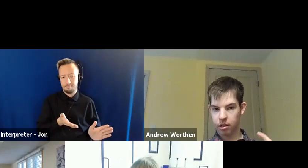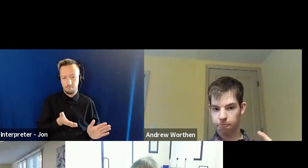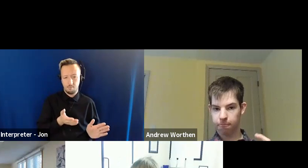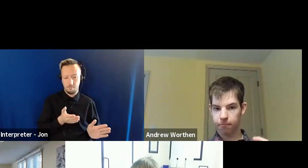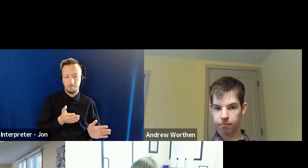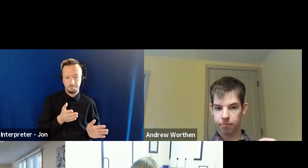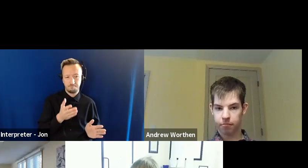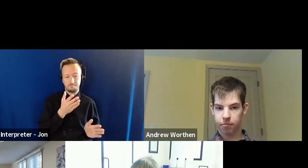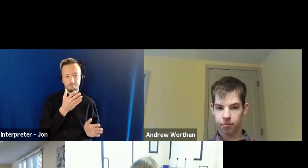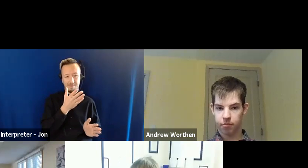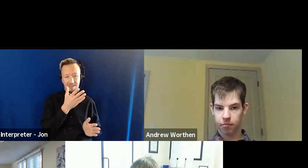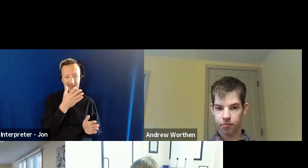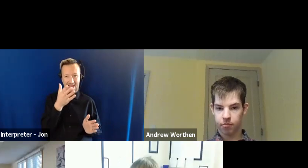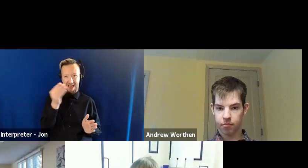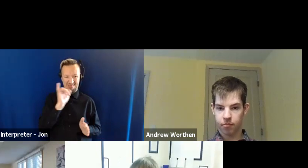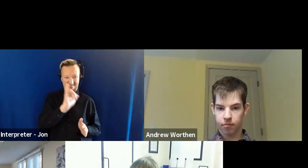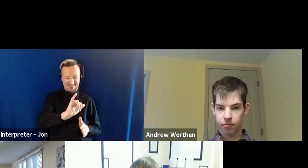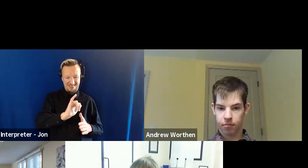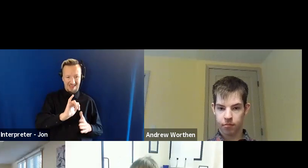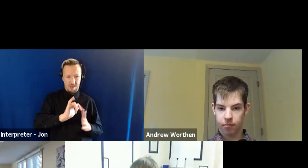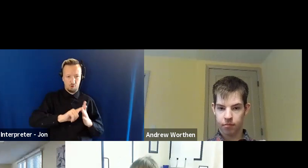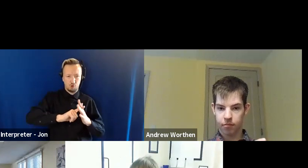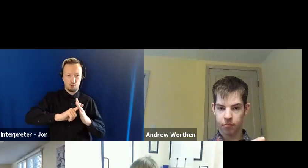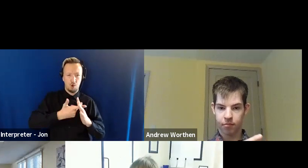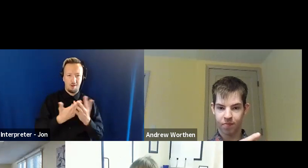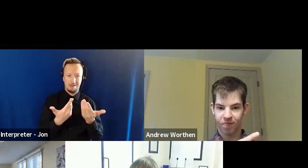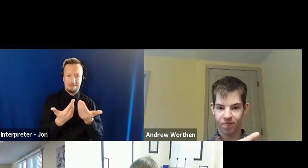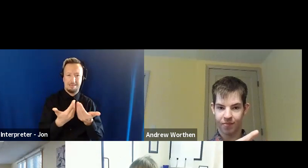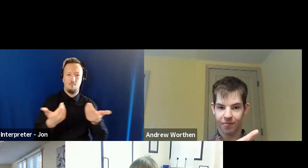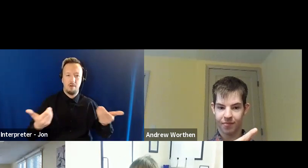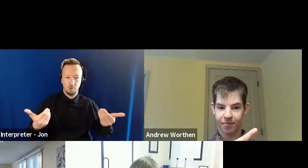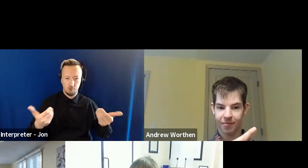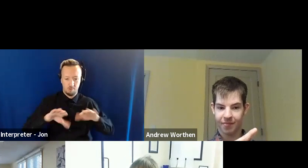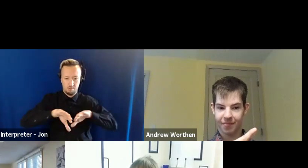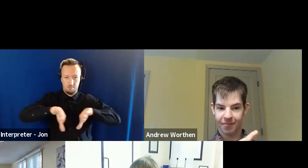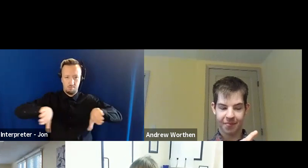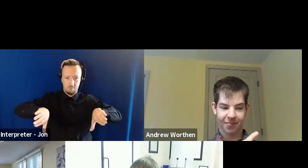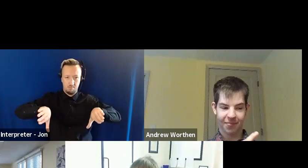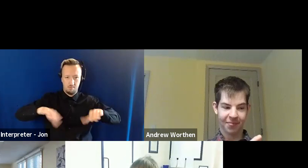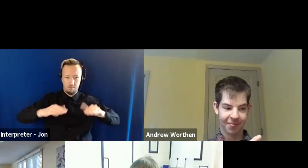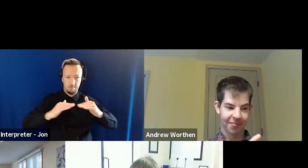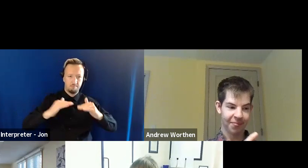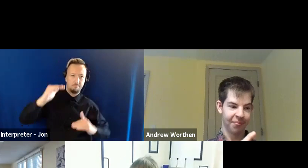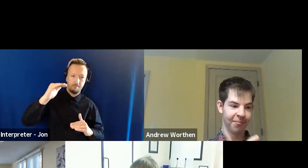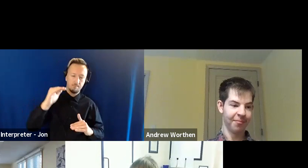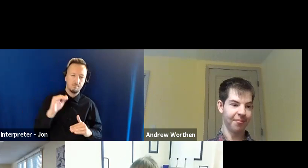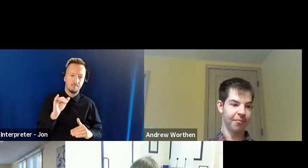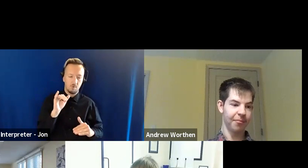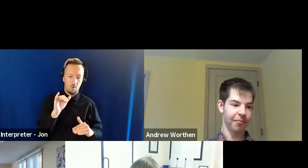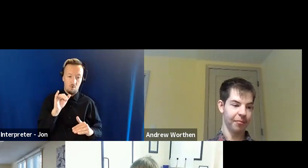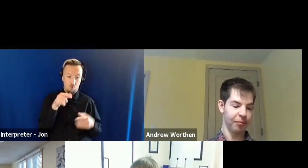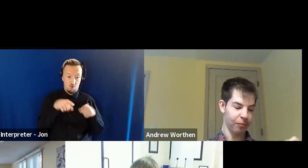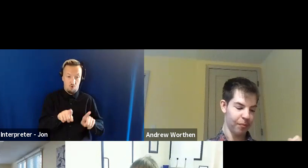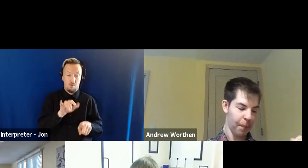to create separation, and it was very successful at creating that separation. So a lot of work had to be done, not just